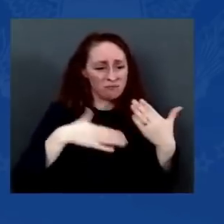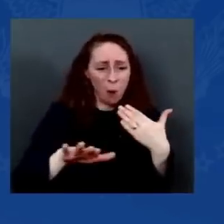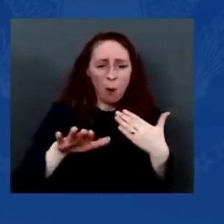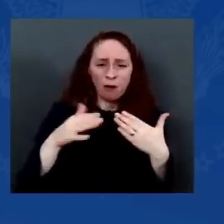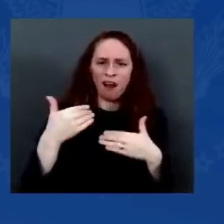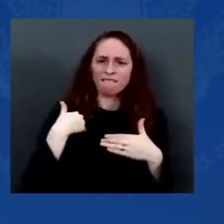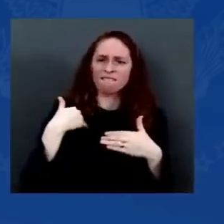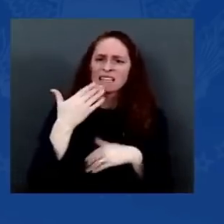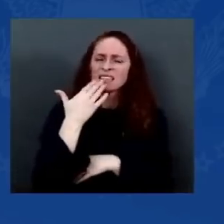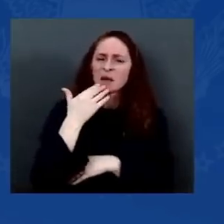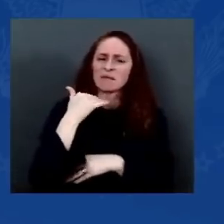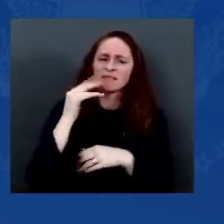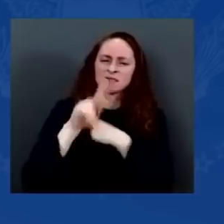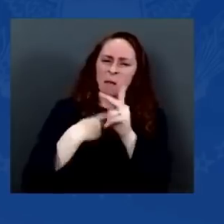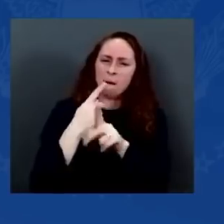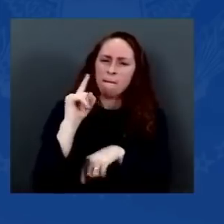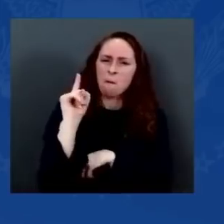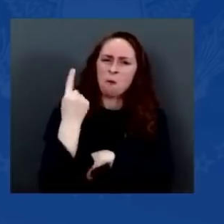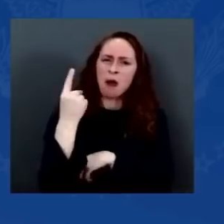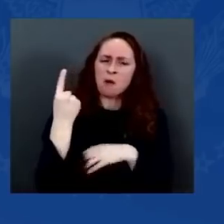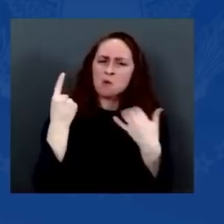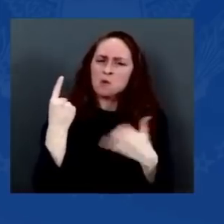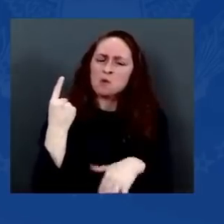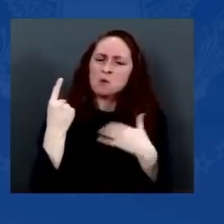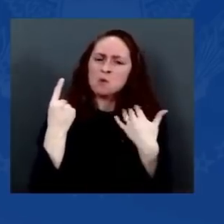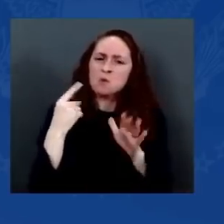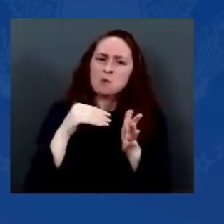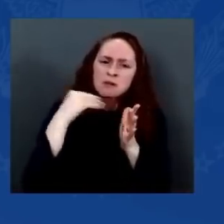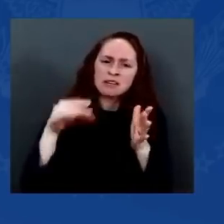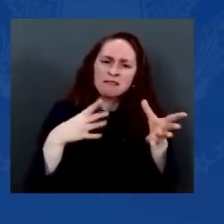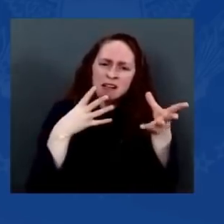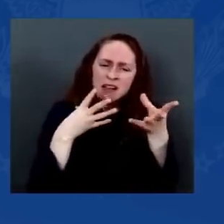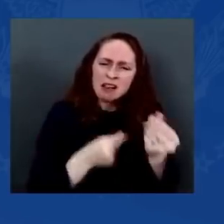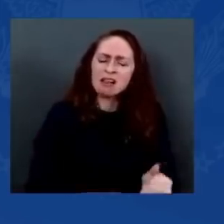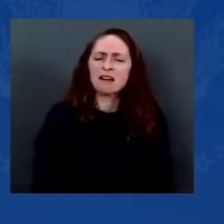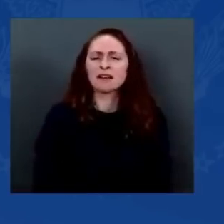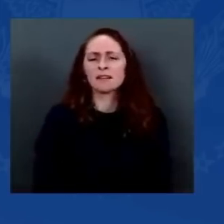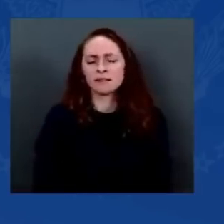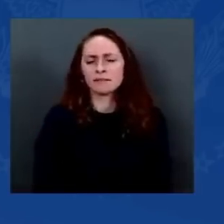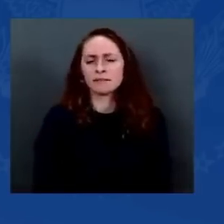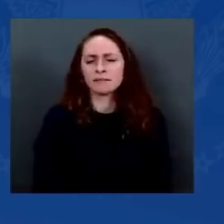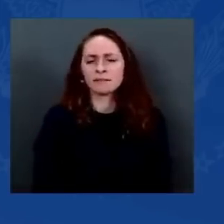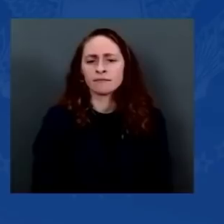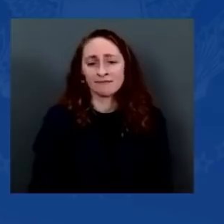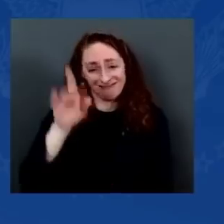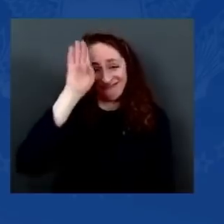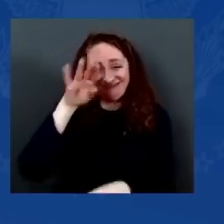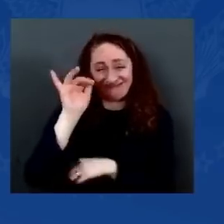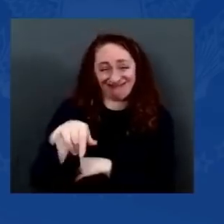and $10 to come up with the formula, okay, a while ago, right? You know what it's costing on average?